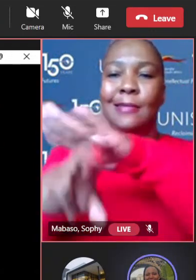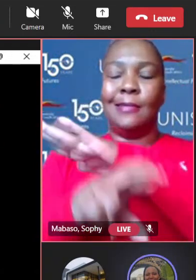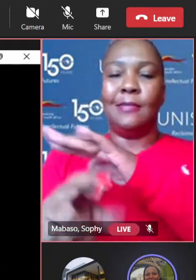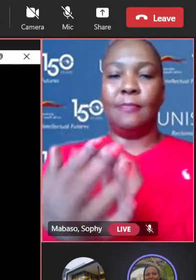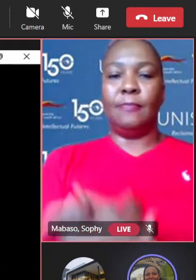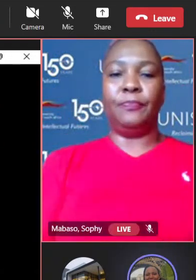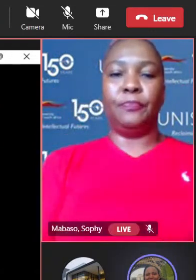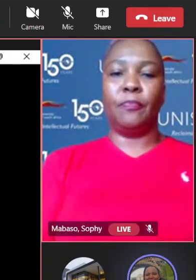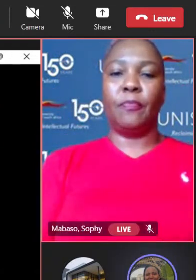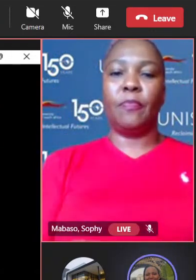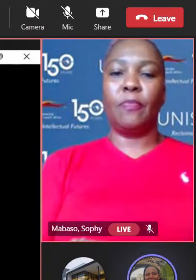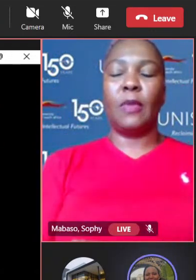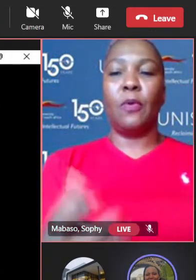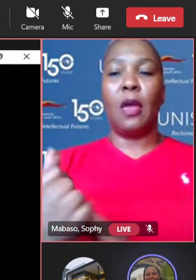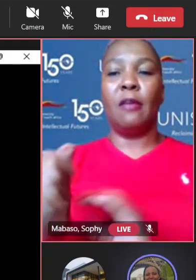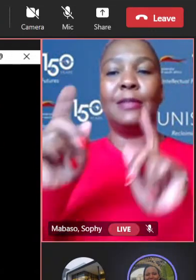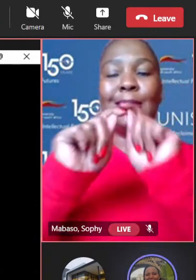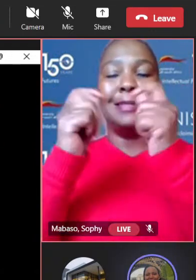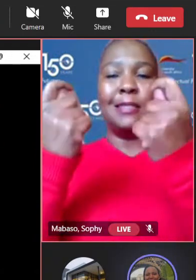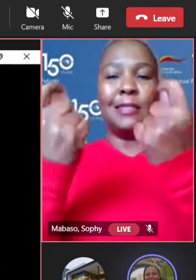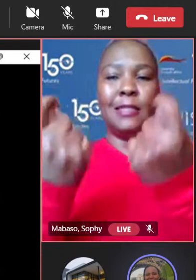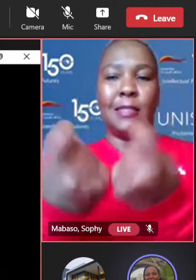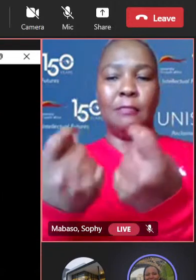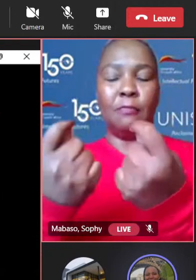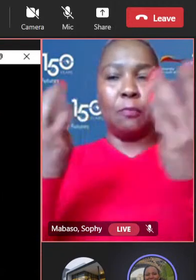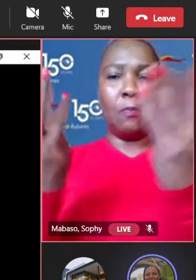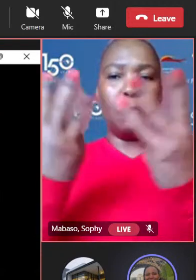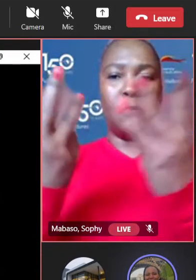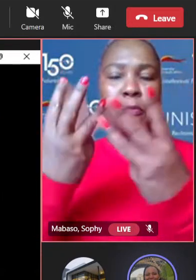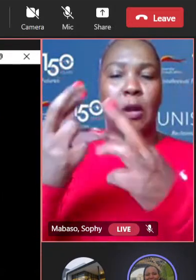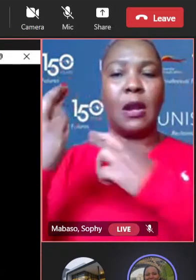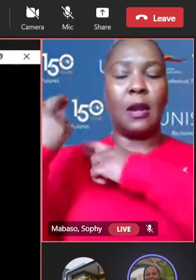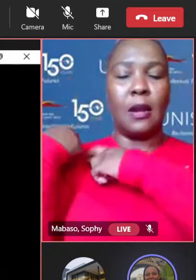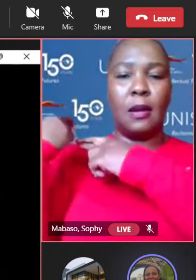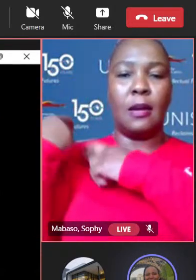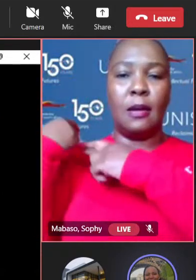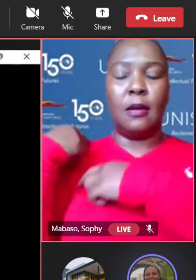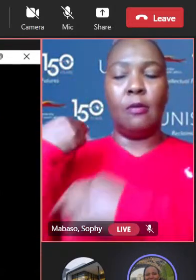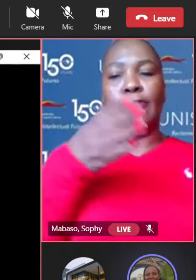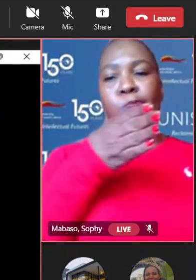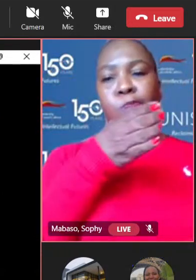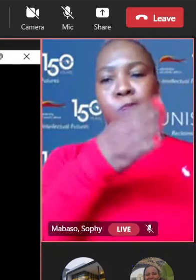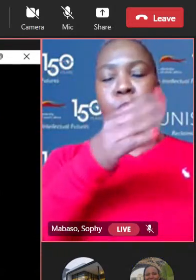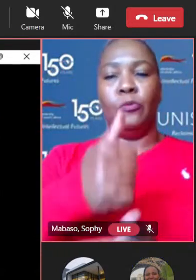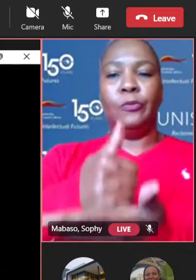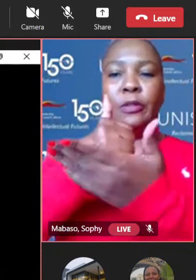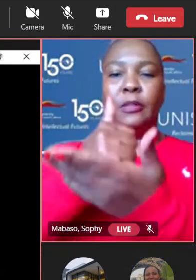We have a team of dedicated librarians who are available to assist you.